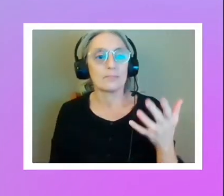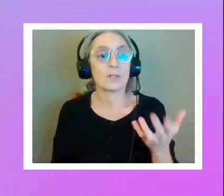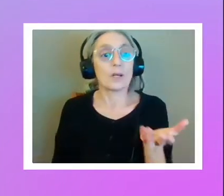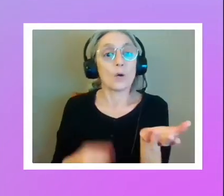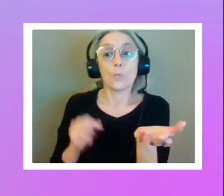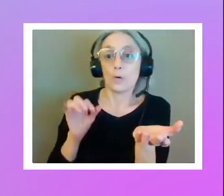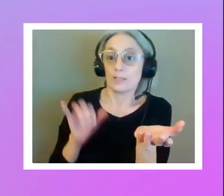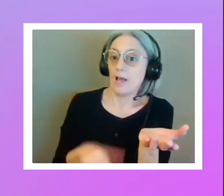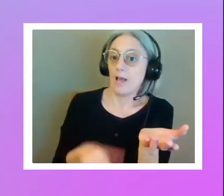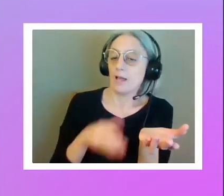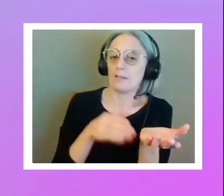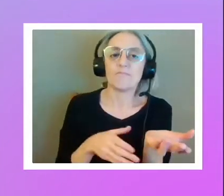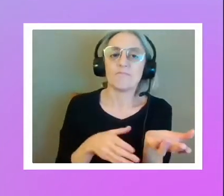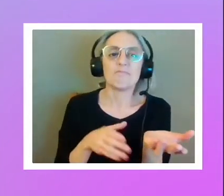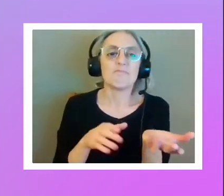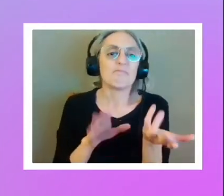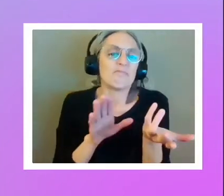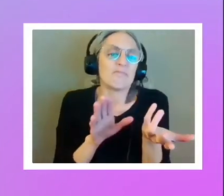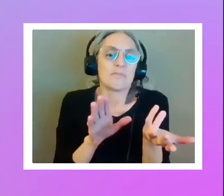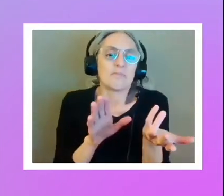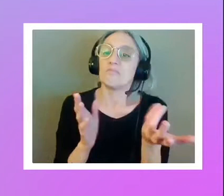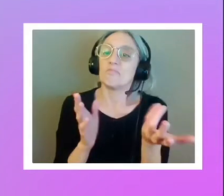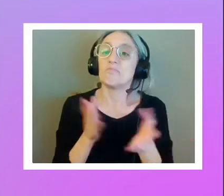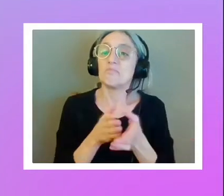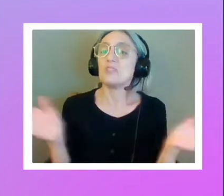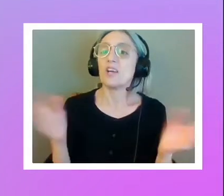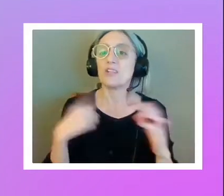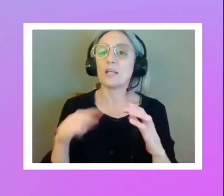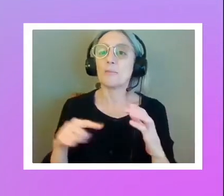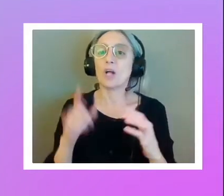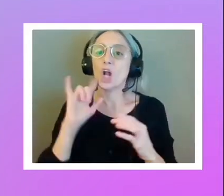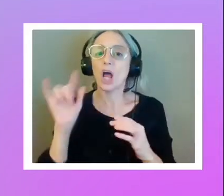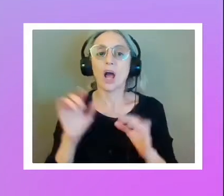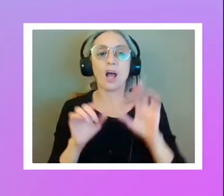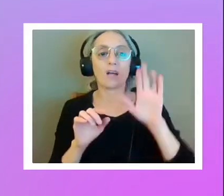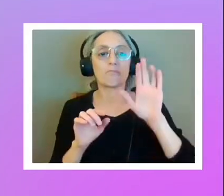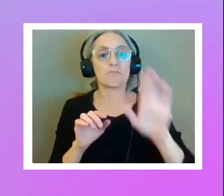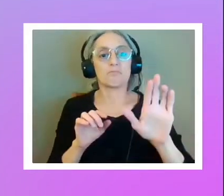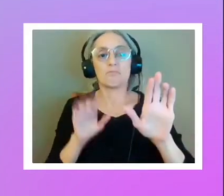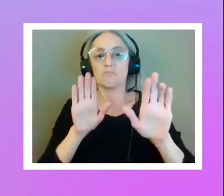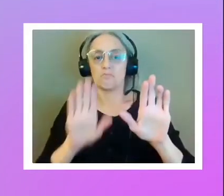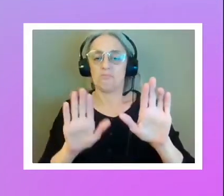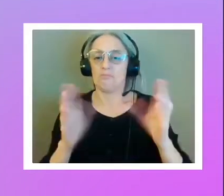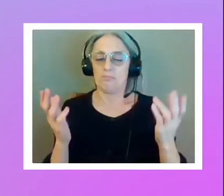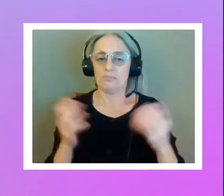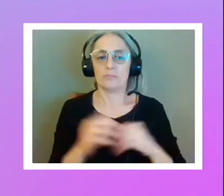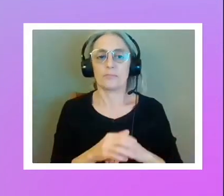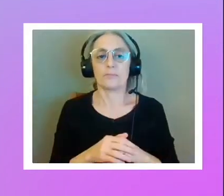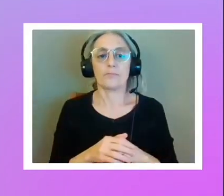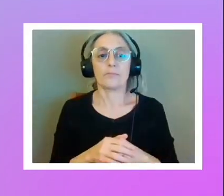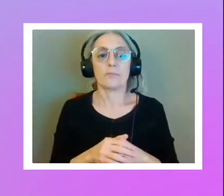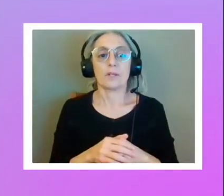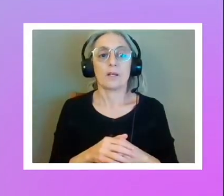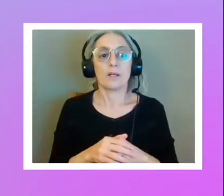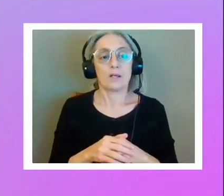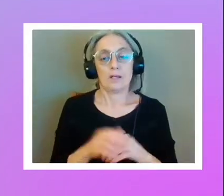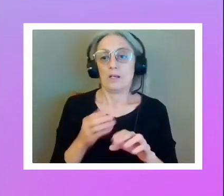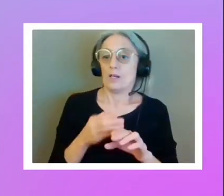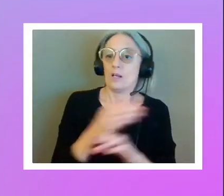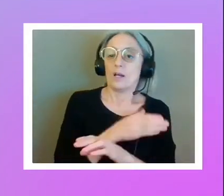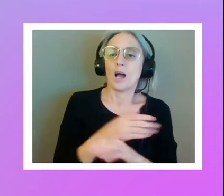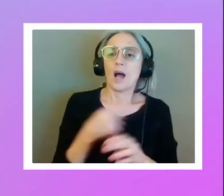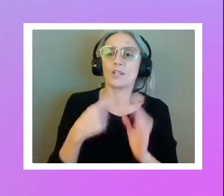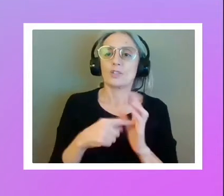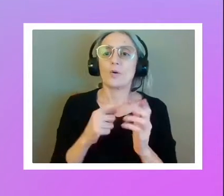is just the basic layout of an email. So the previous email showed the outer shell of an email. This is what you're getting in